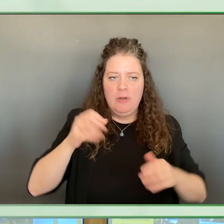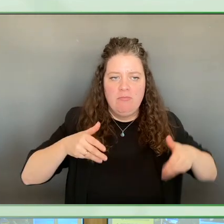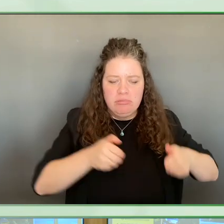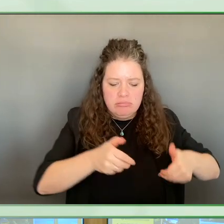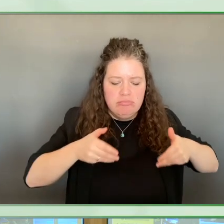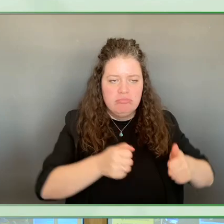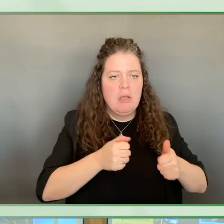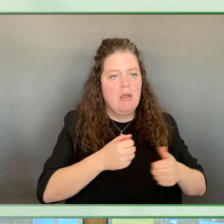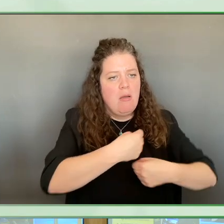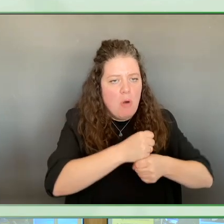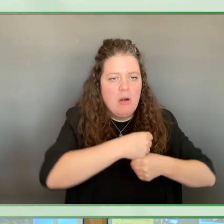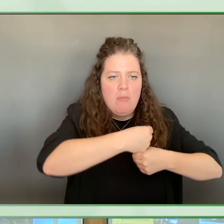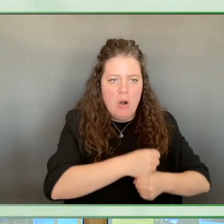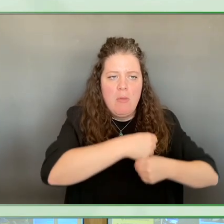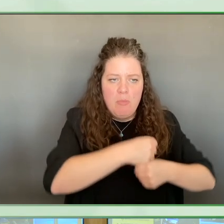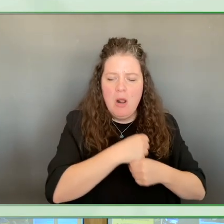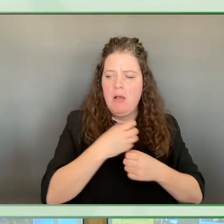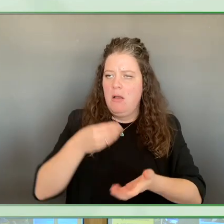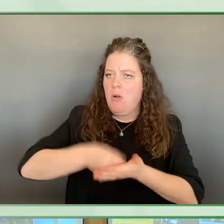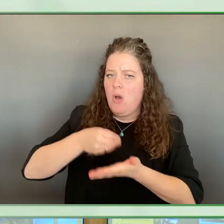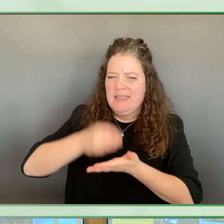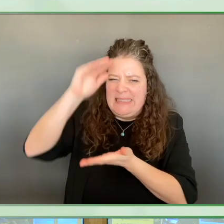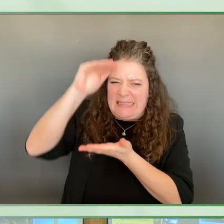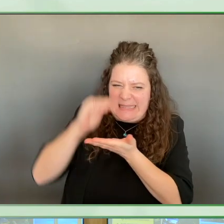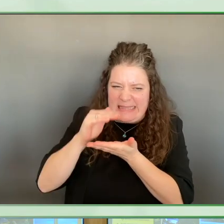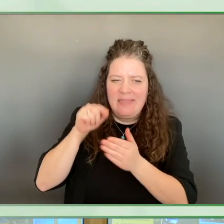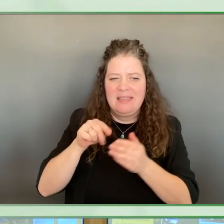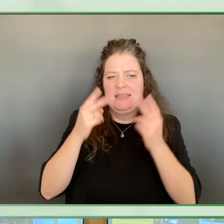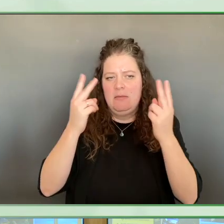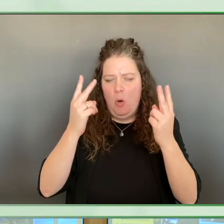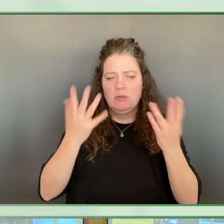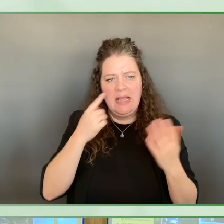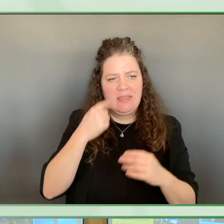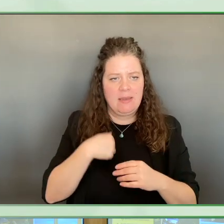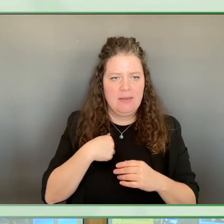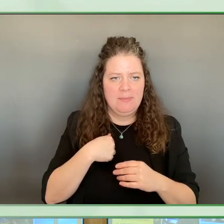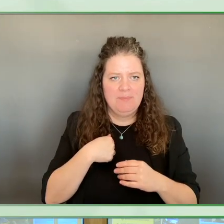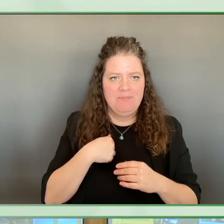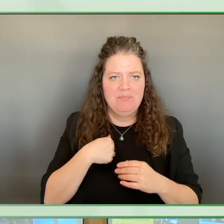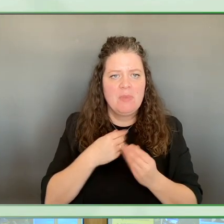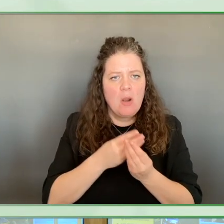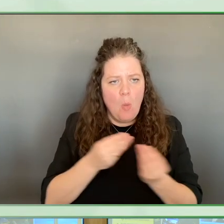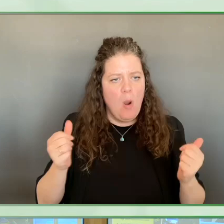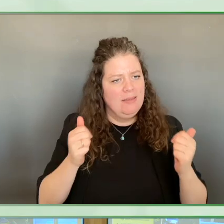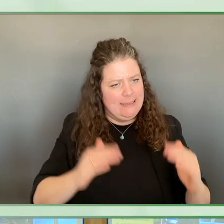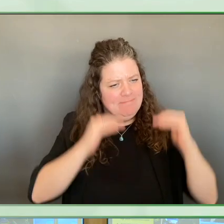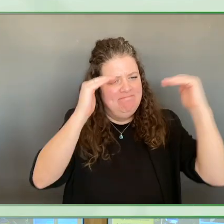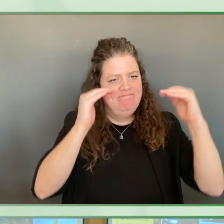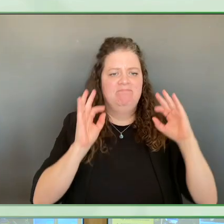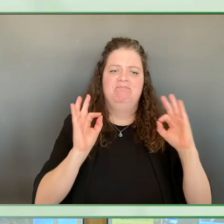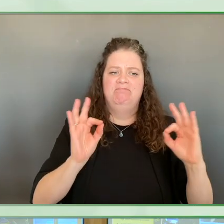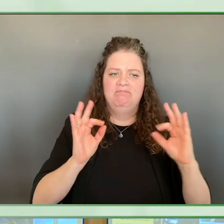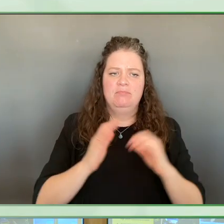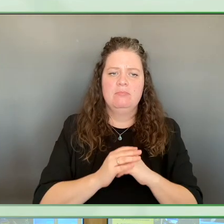this is something that can help a lot in keeping the cost low while maintaining the quality high. But otherwise, as long as we're